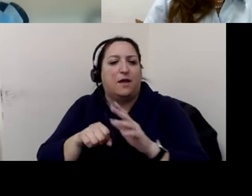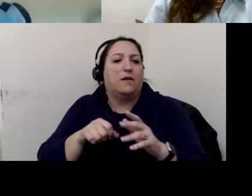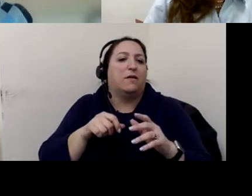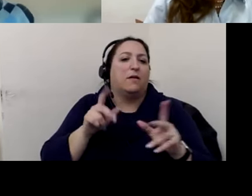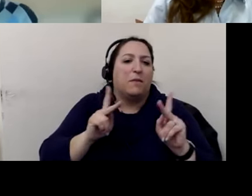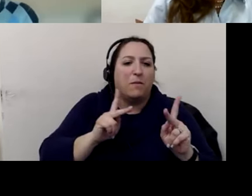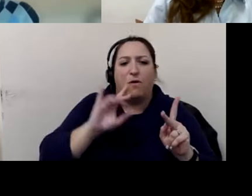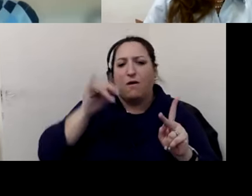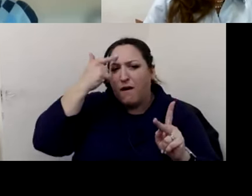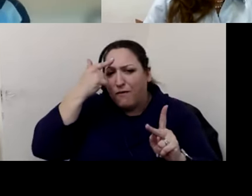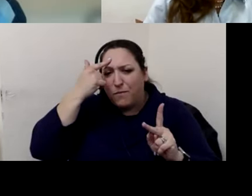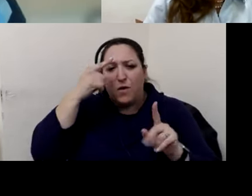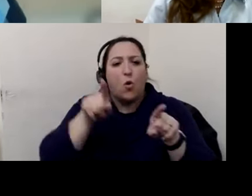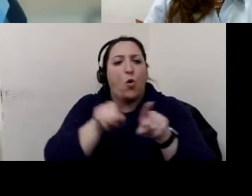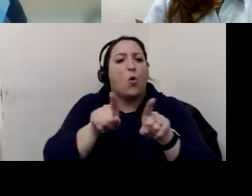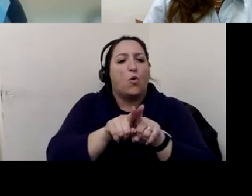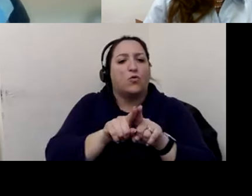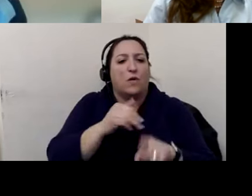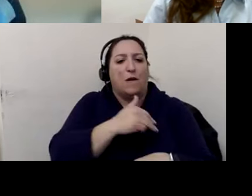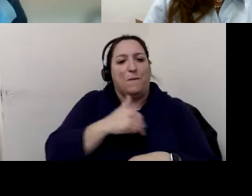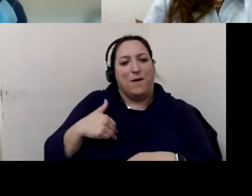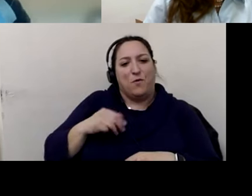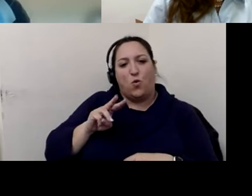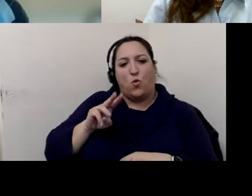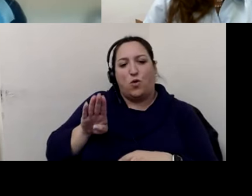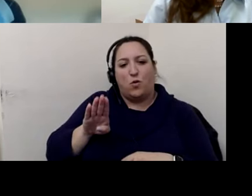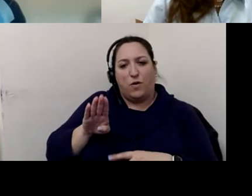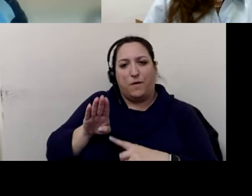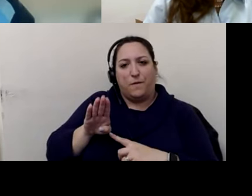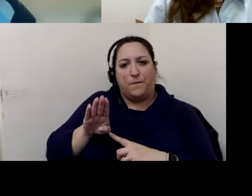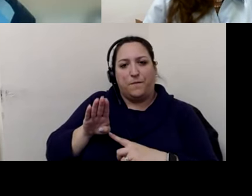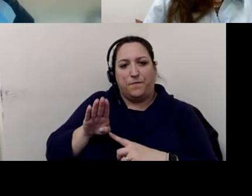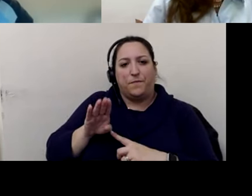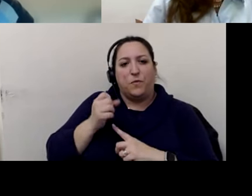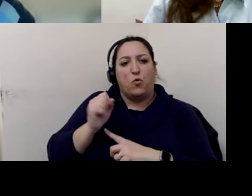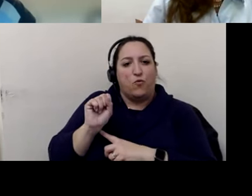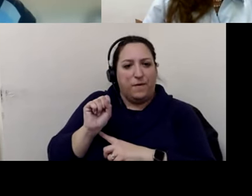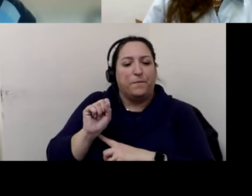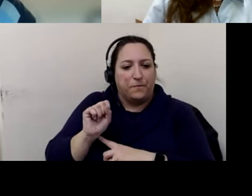government, and of course, members of the Willowbrook movement.